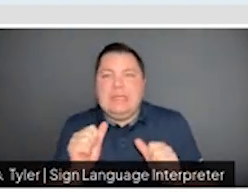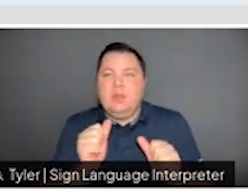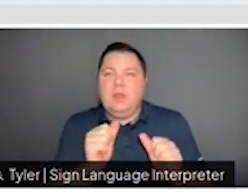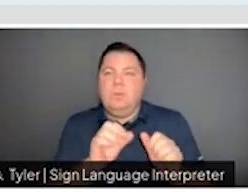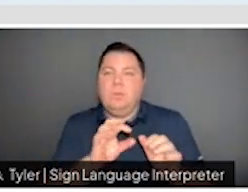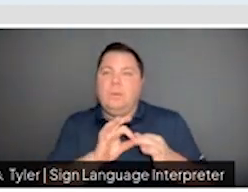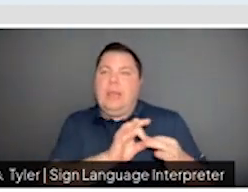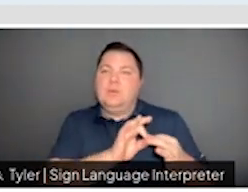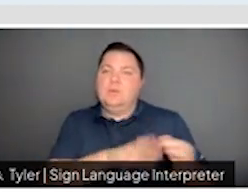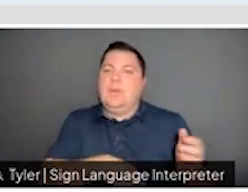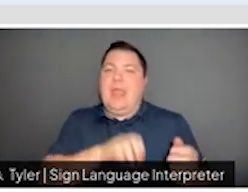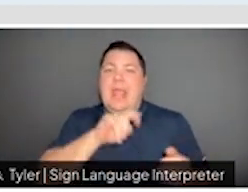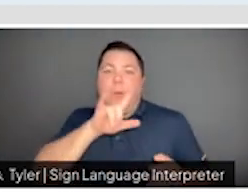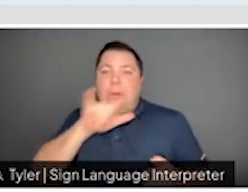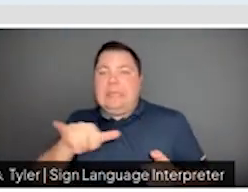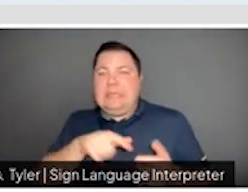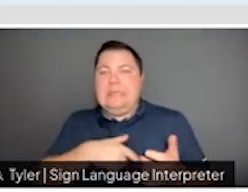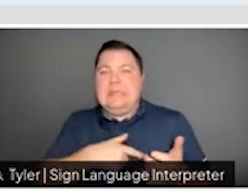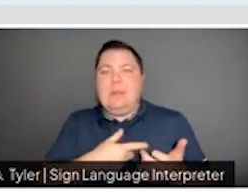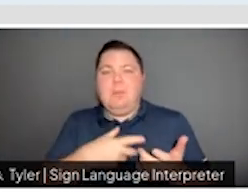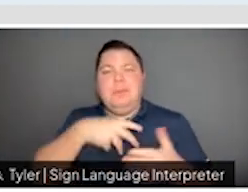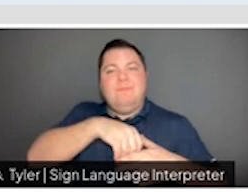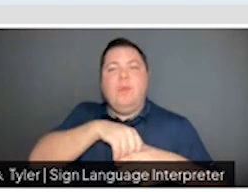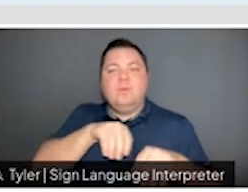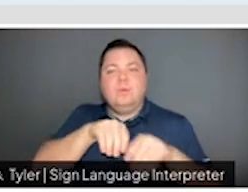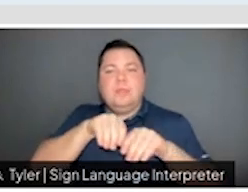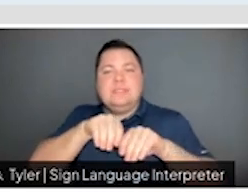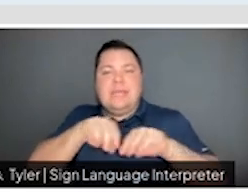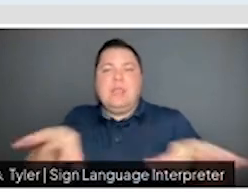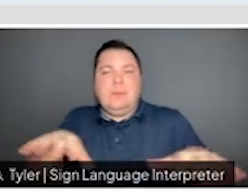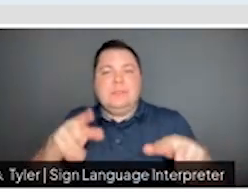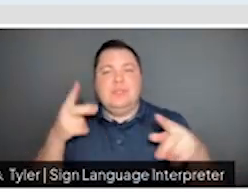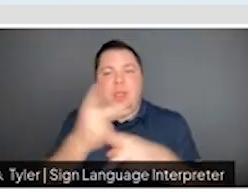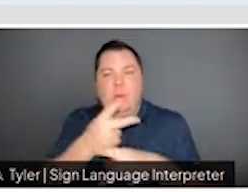that would factor into your distribution calculations. And